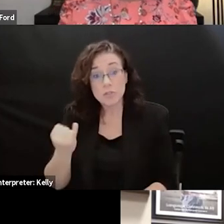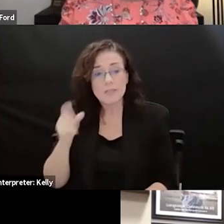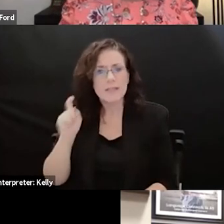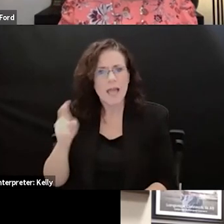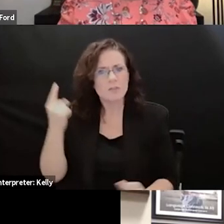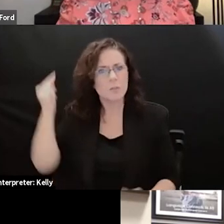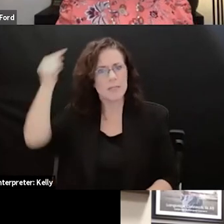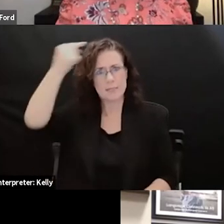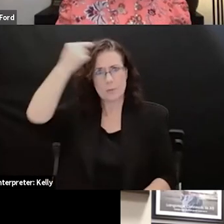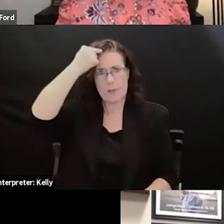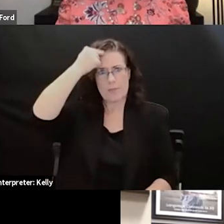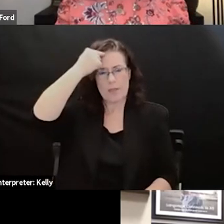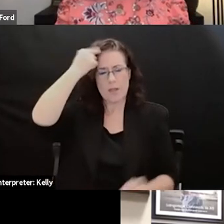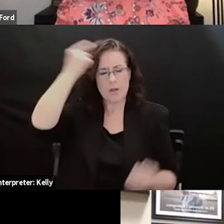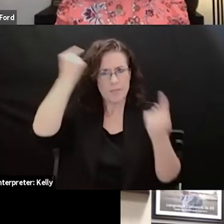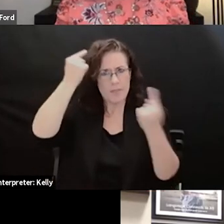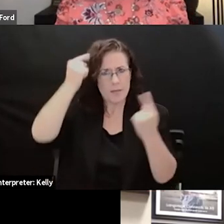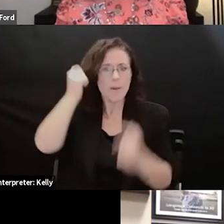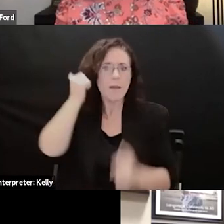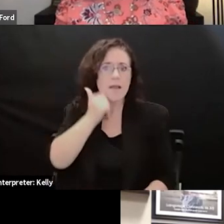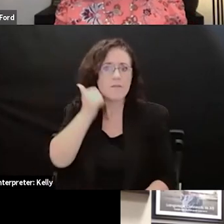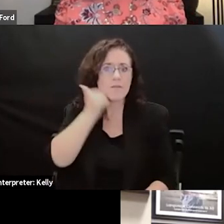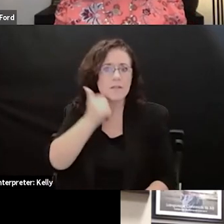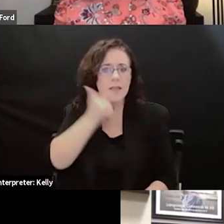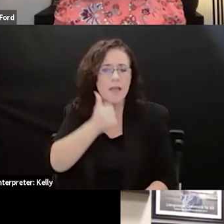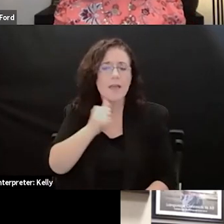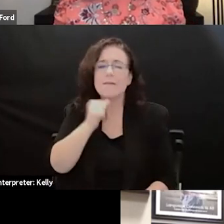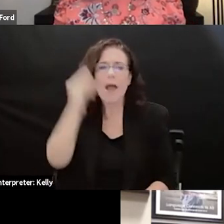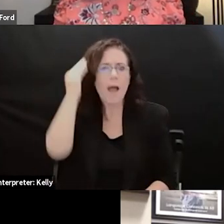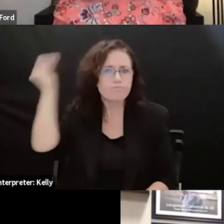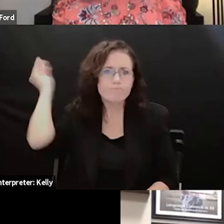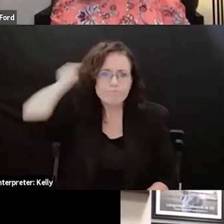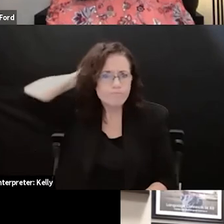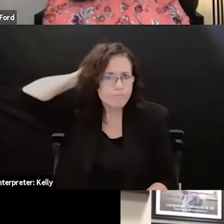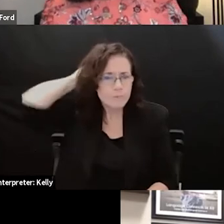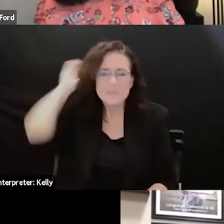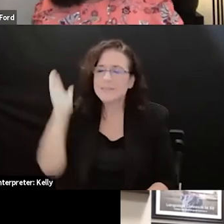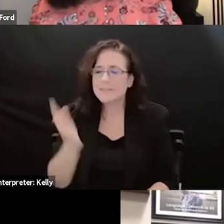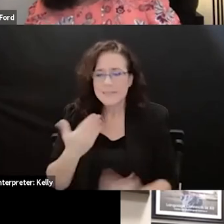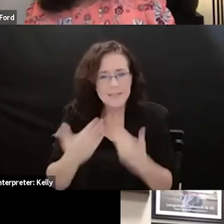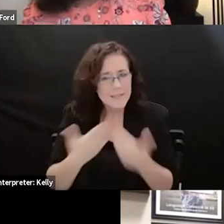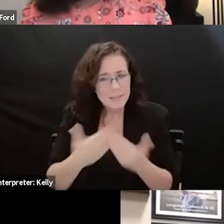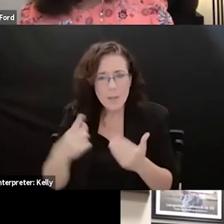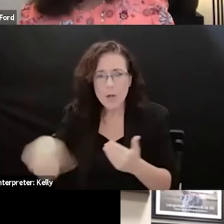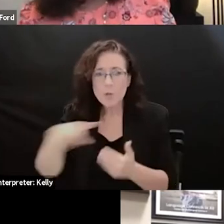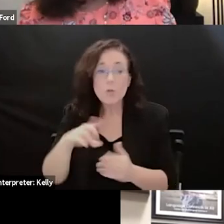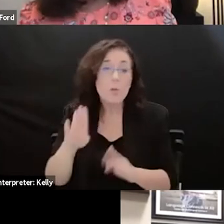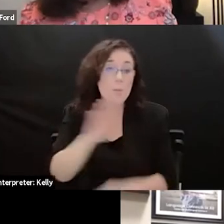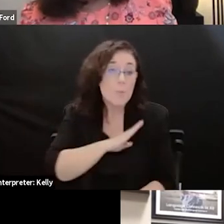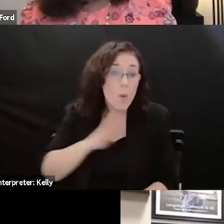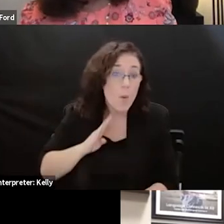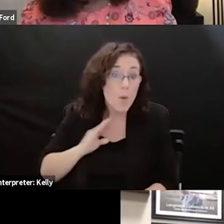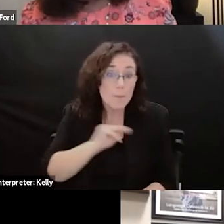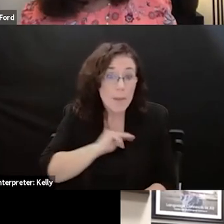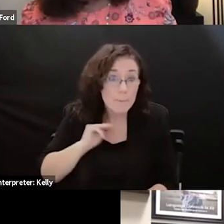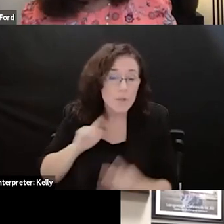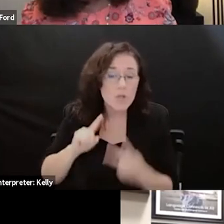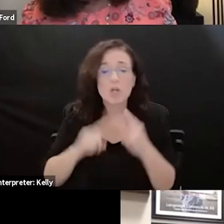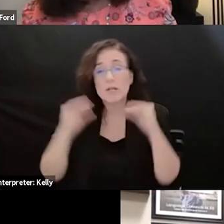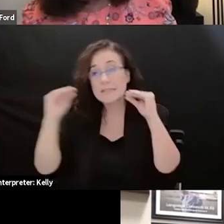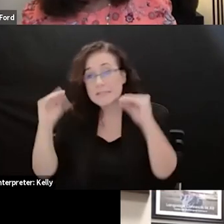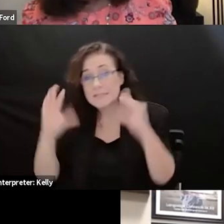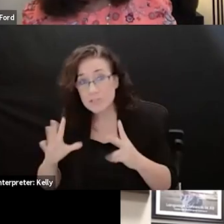daily basis as you know whether we're board members whether we're community members um teachers in the